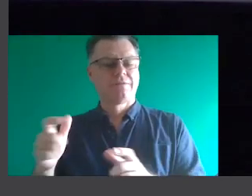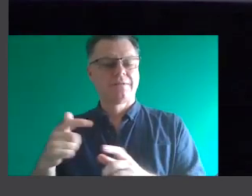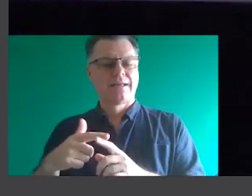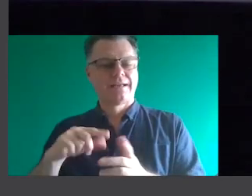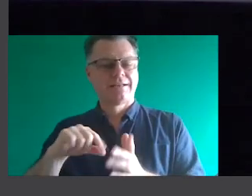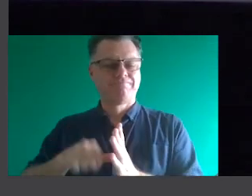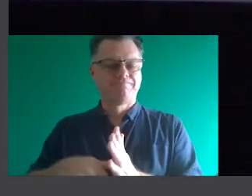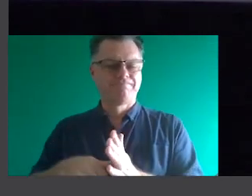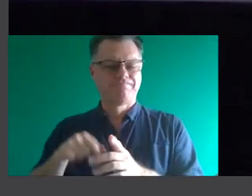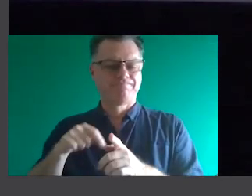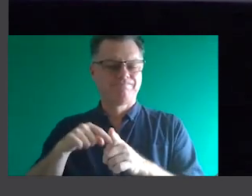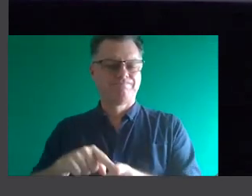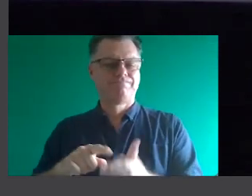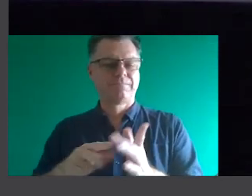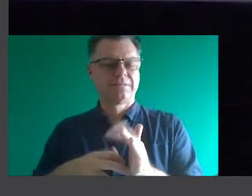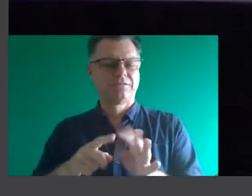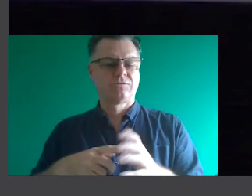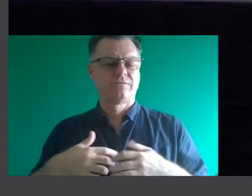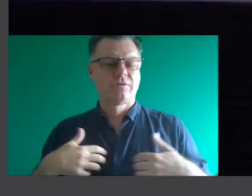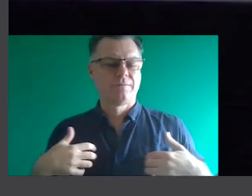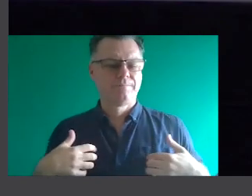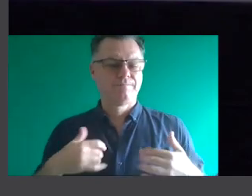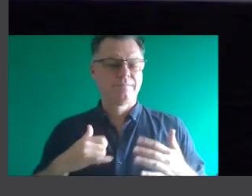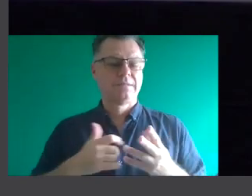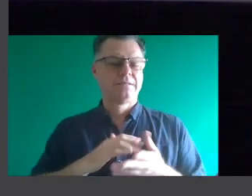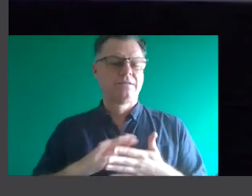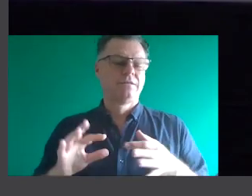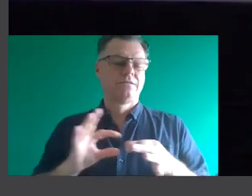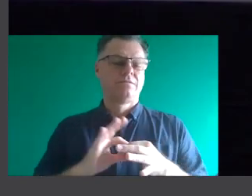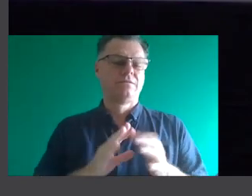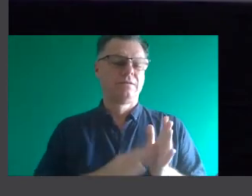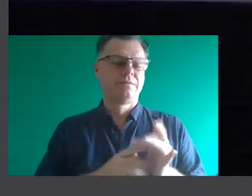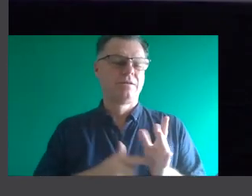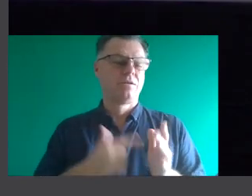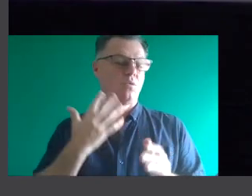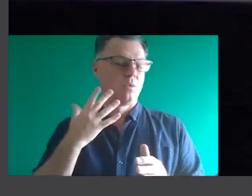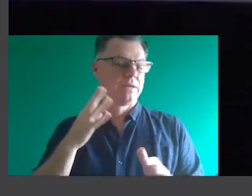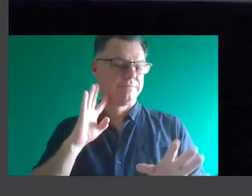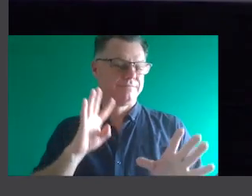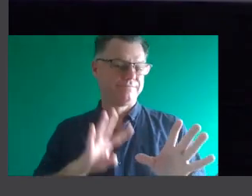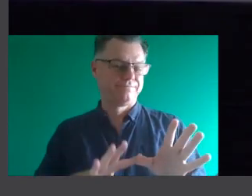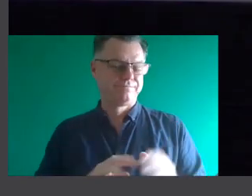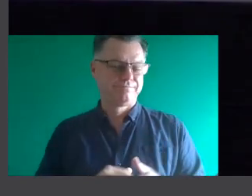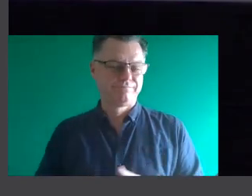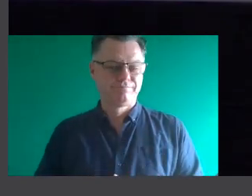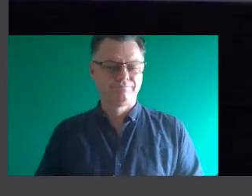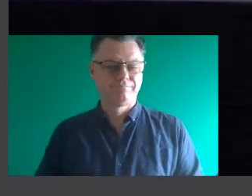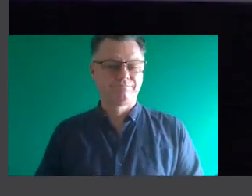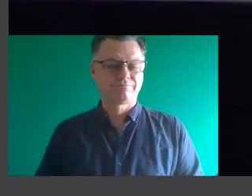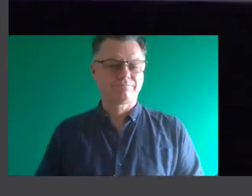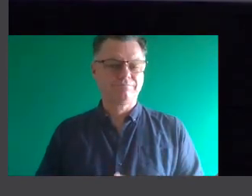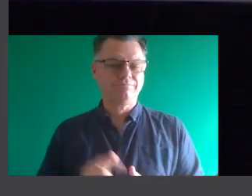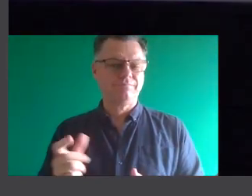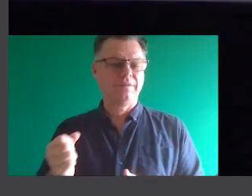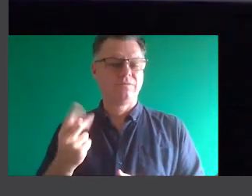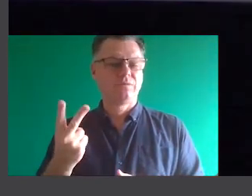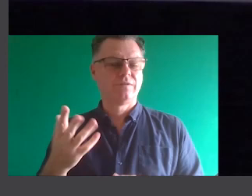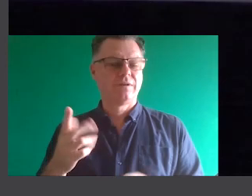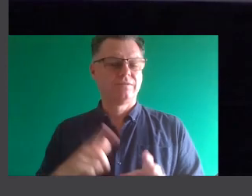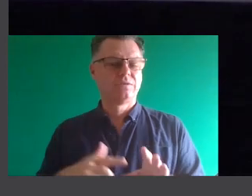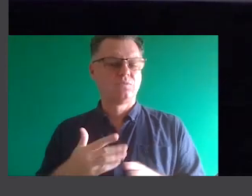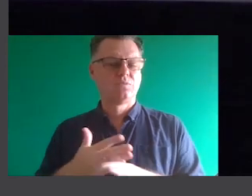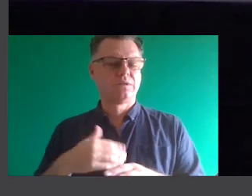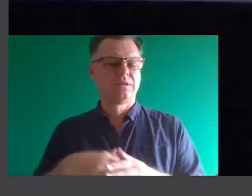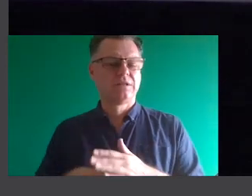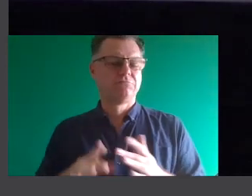the MTIA's governance and integrity frameworks. Sarah joined the MTIA nearly 4 years ago,